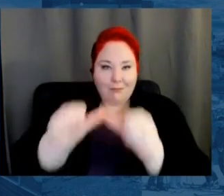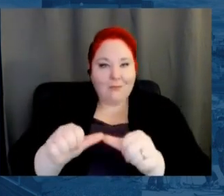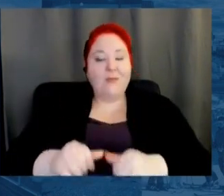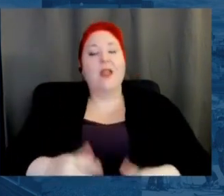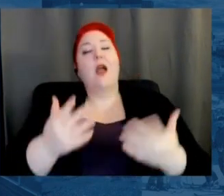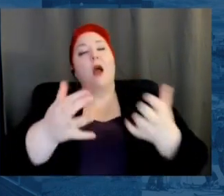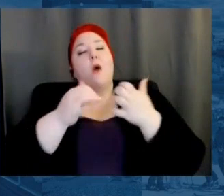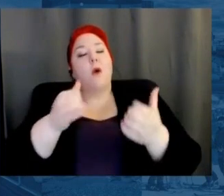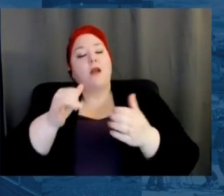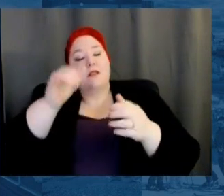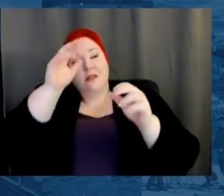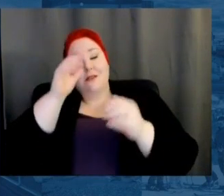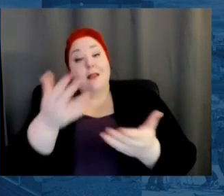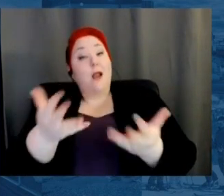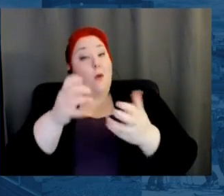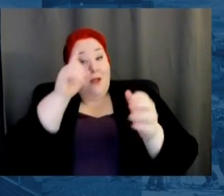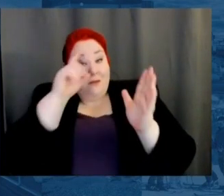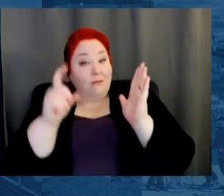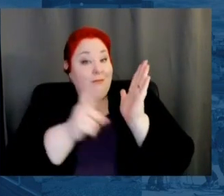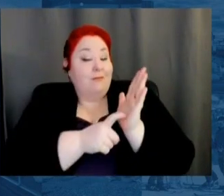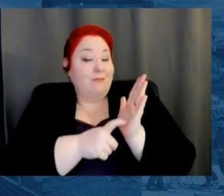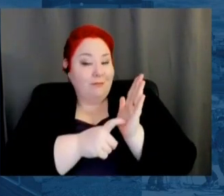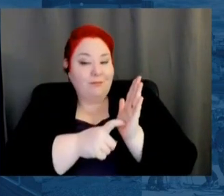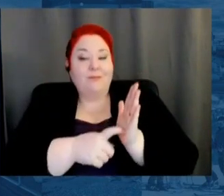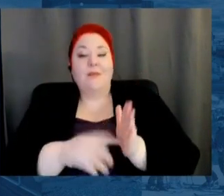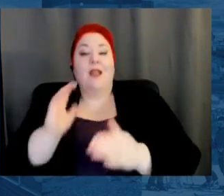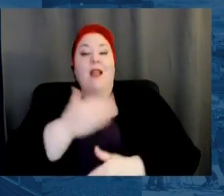my Superintendent of Financial Services.